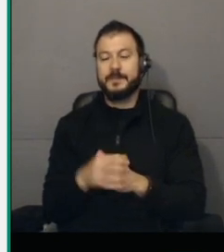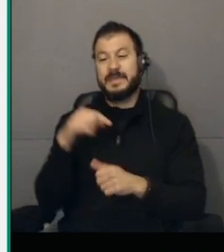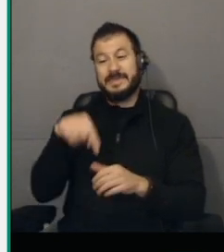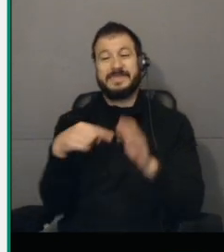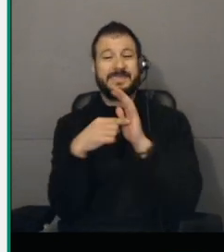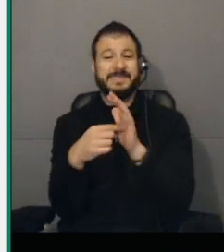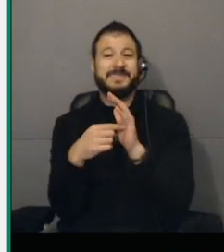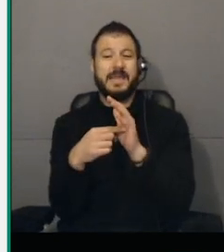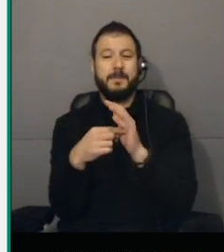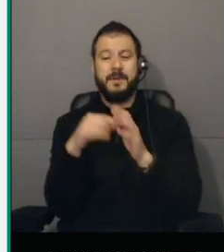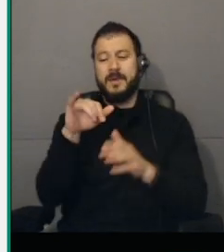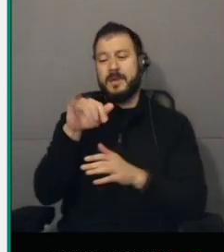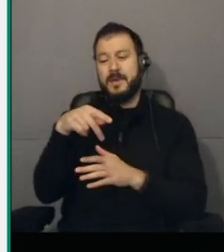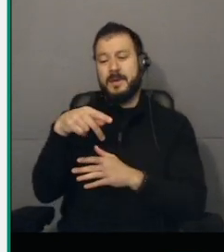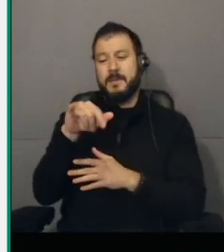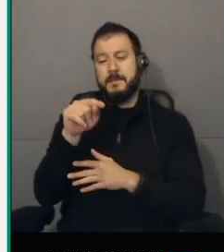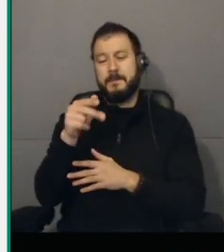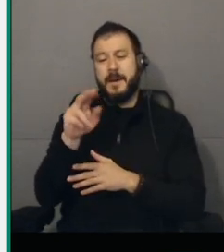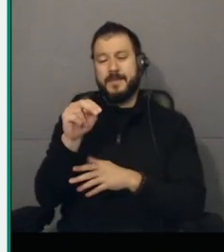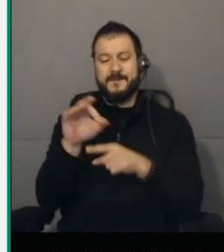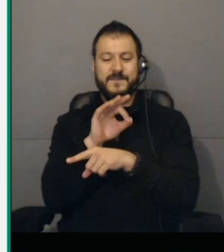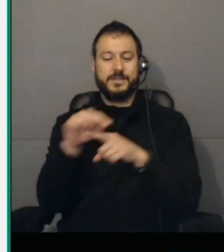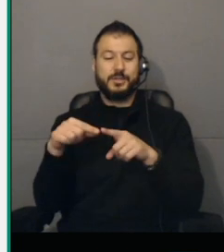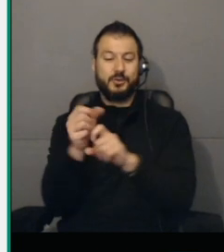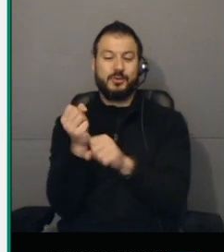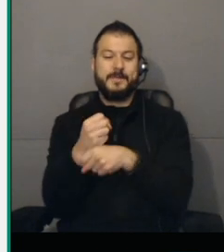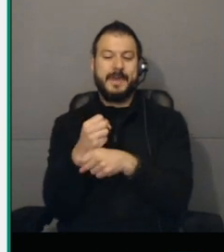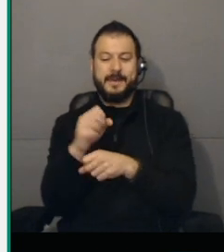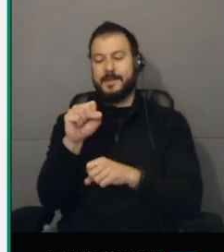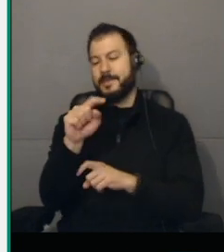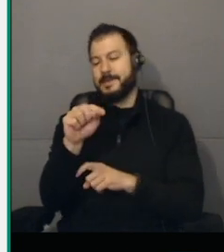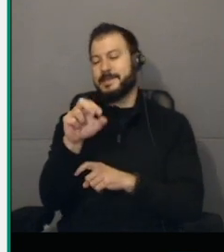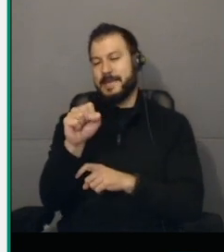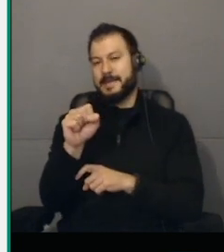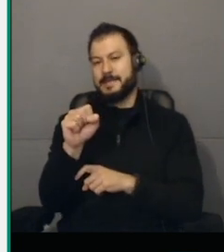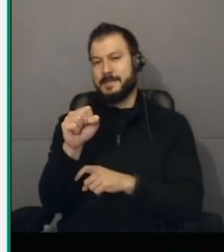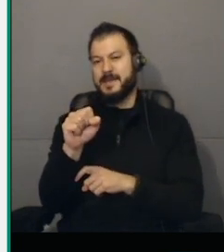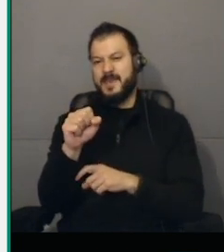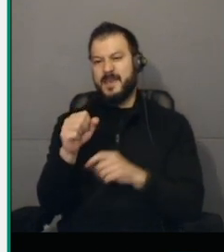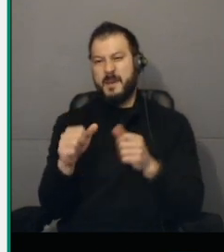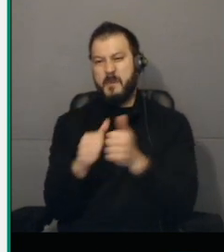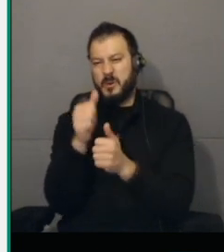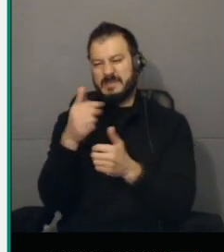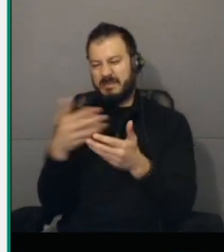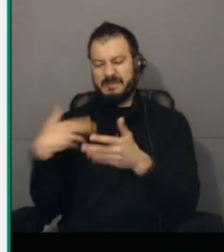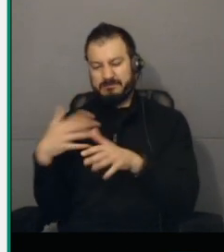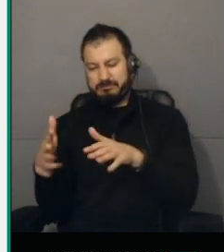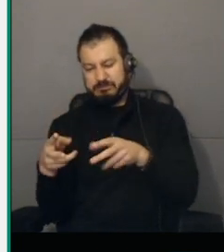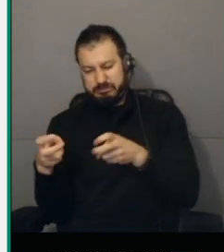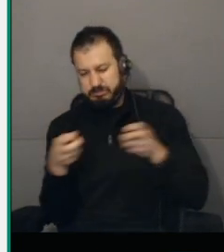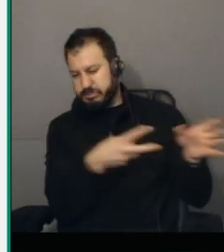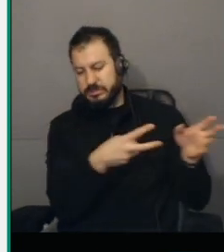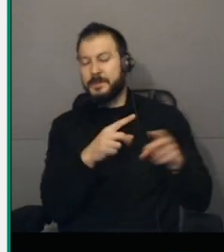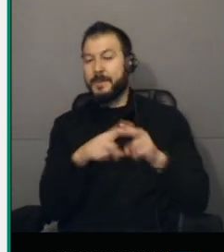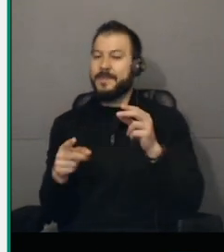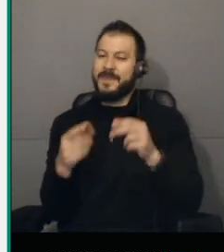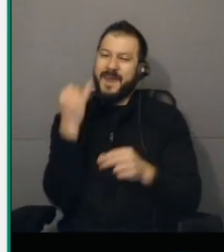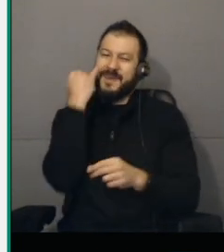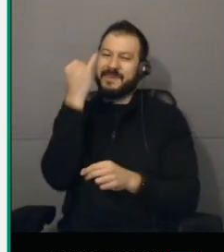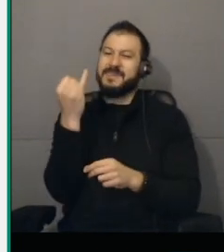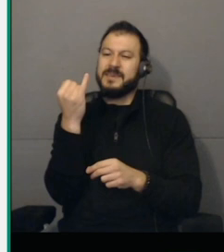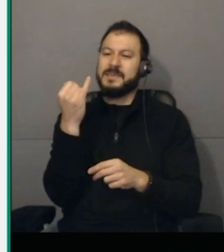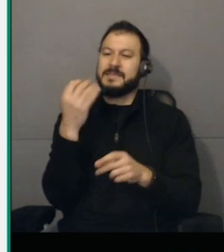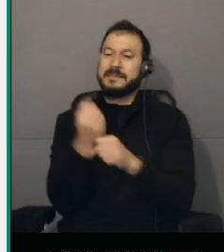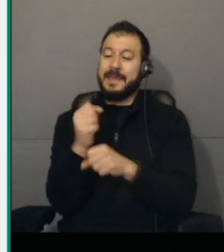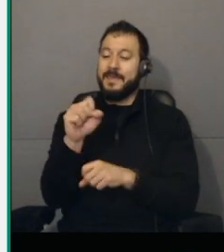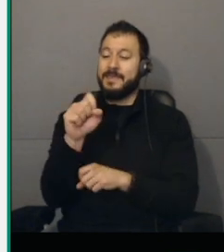This is an example of the Python function we use to generate our stats. While I've cut out the guts of the function itself, the idea is that all you need to